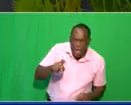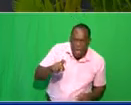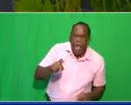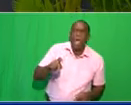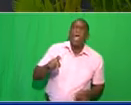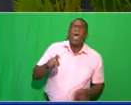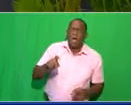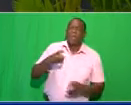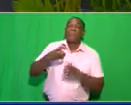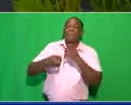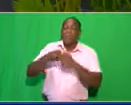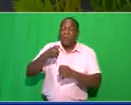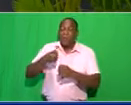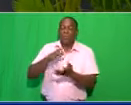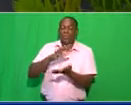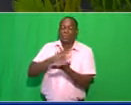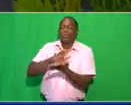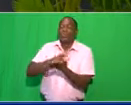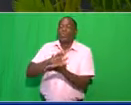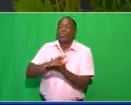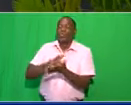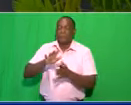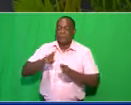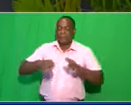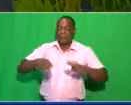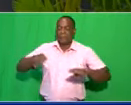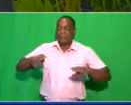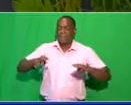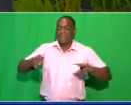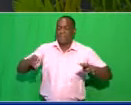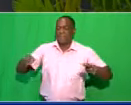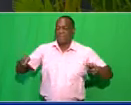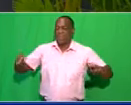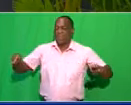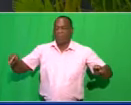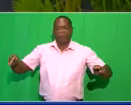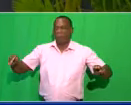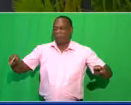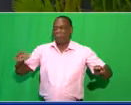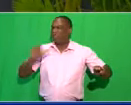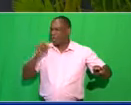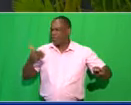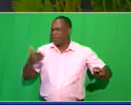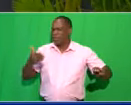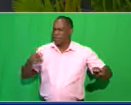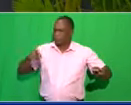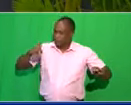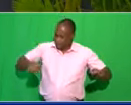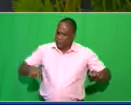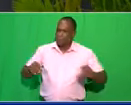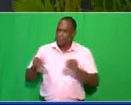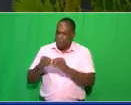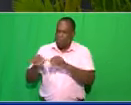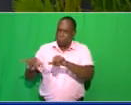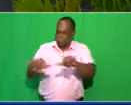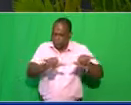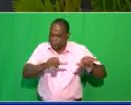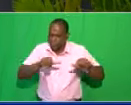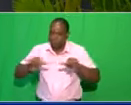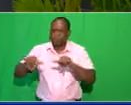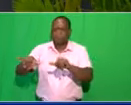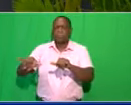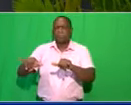that variance, and we probably will give a time frame for that, you can do anything that you want. But you can't